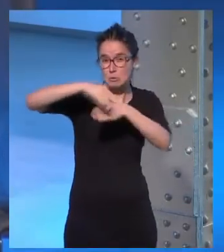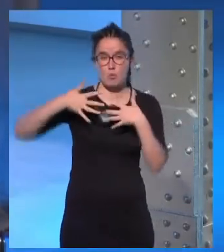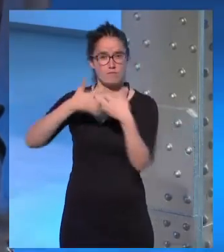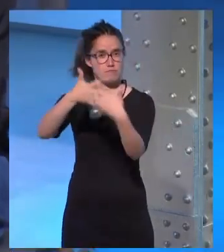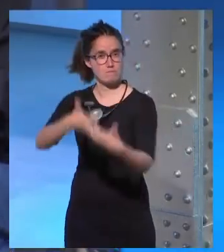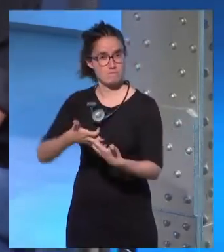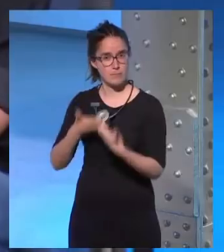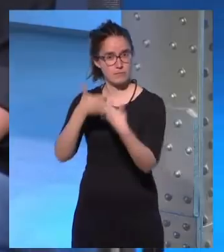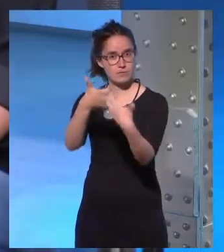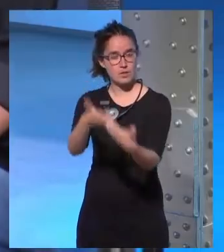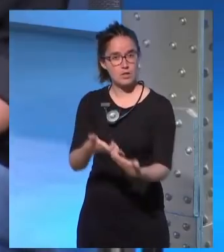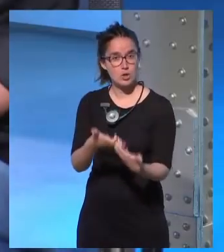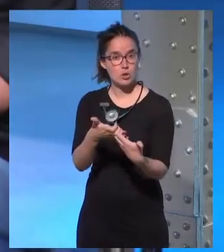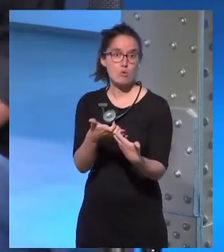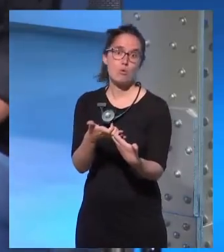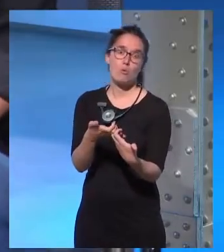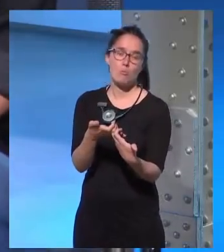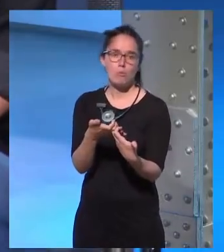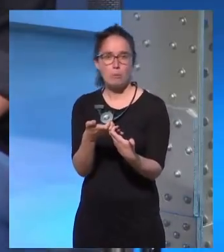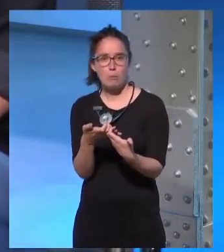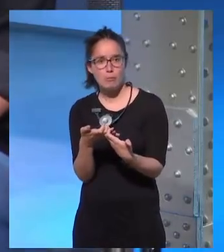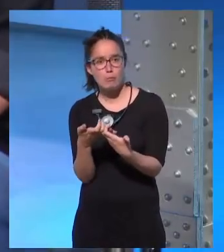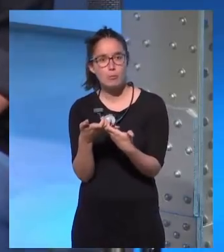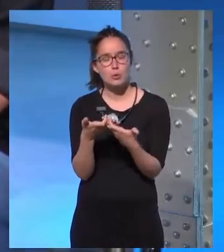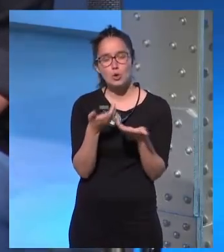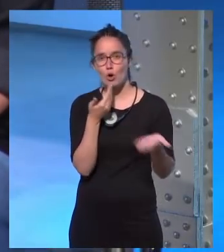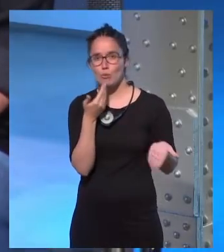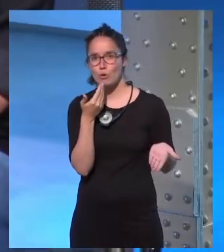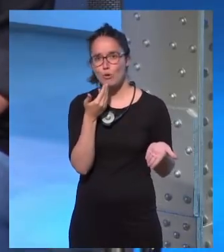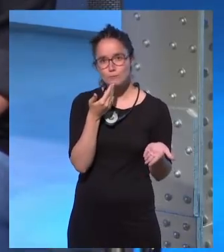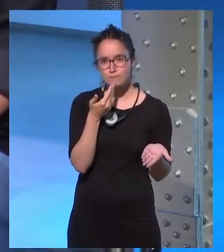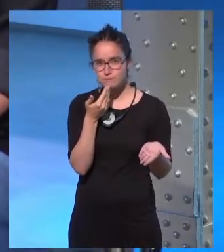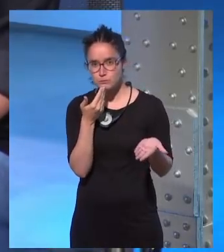which is a series of essays.